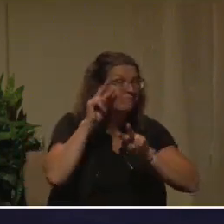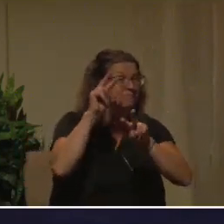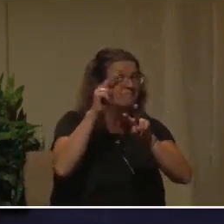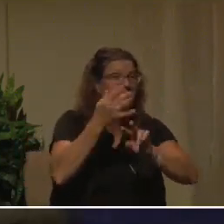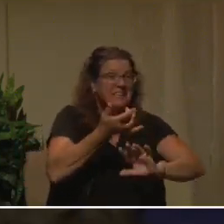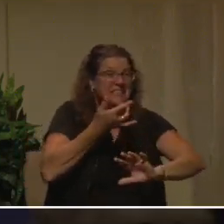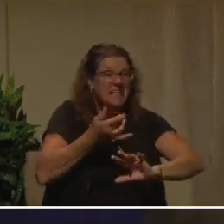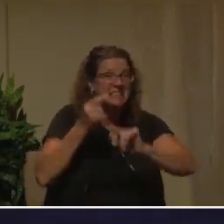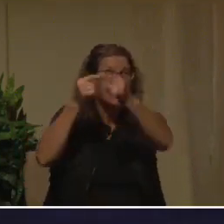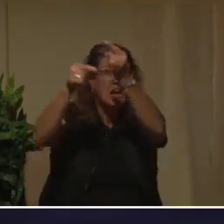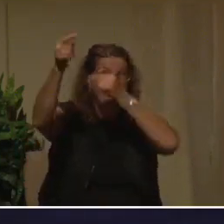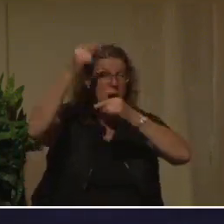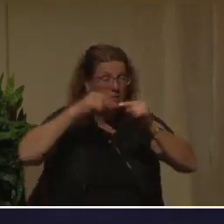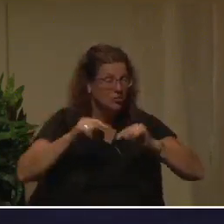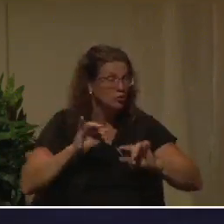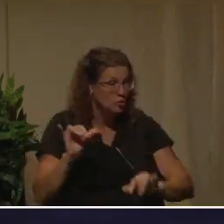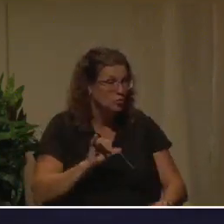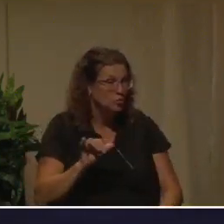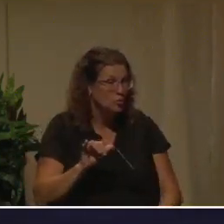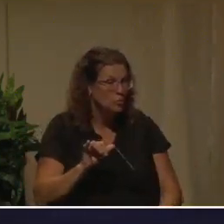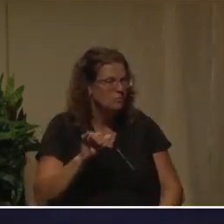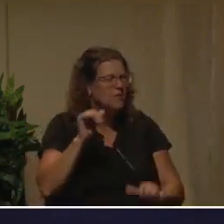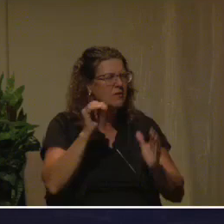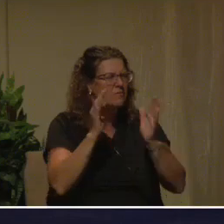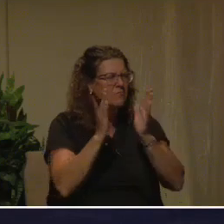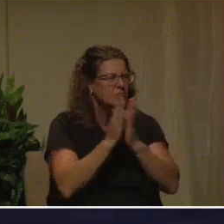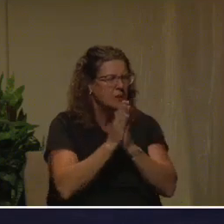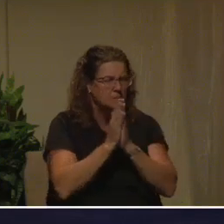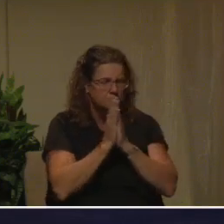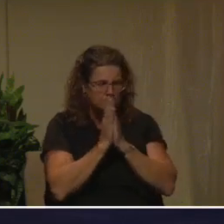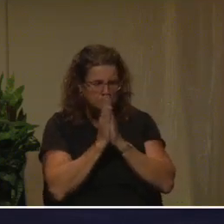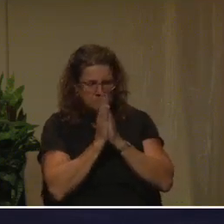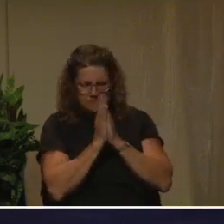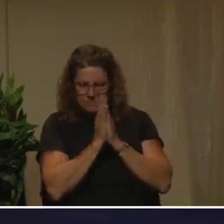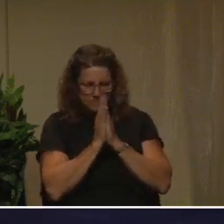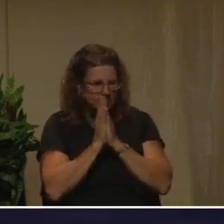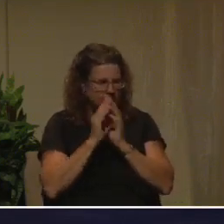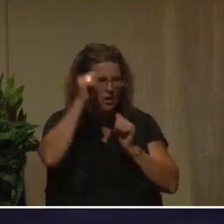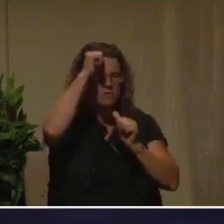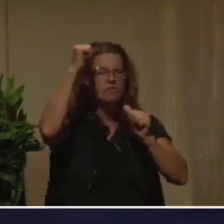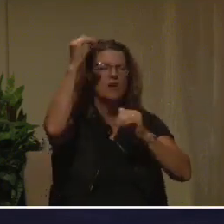Father in heaven, thank you for